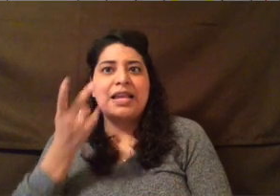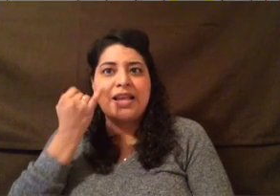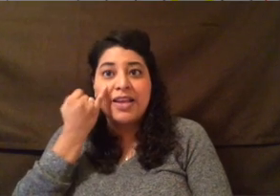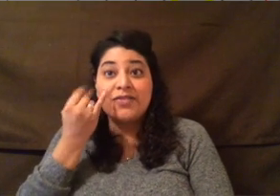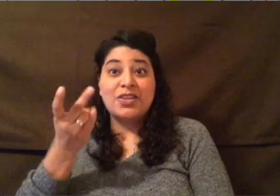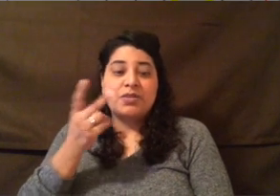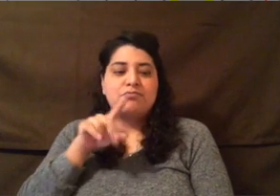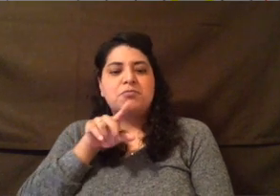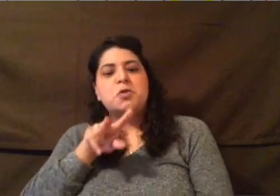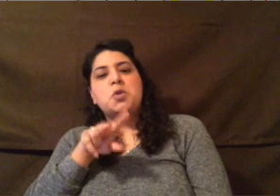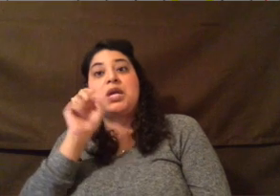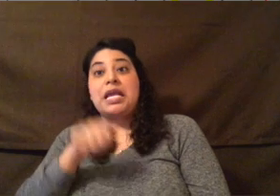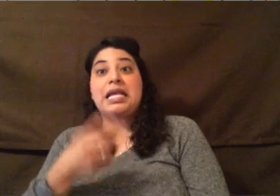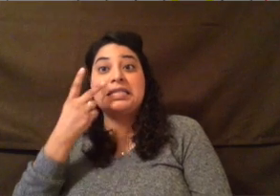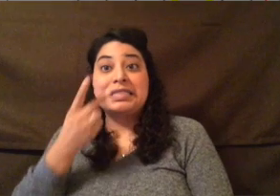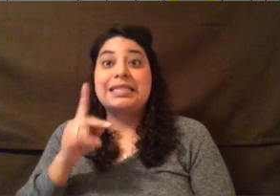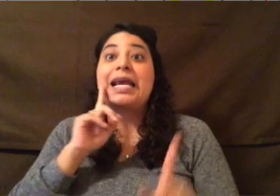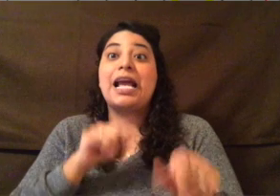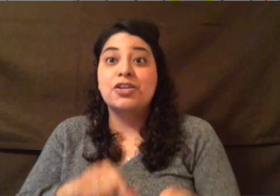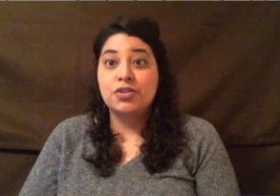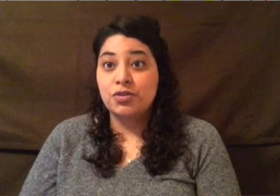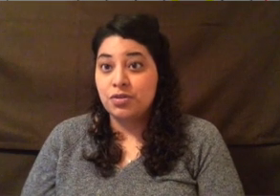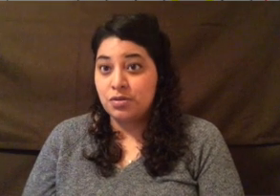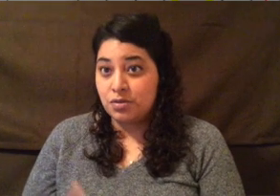the answer